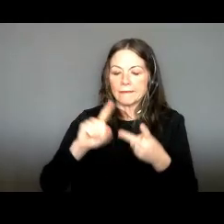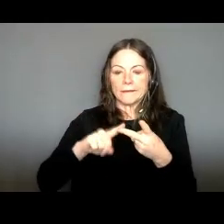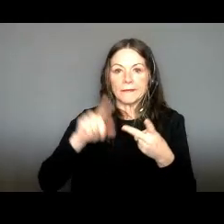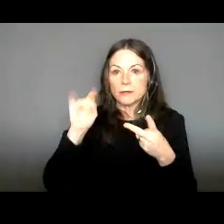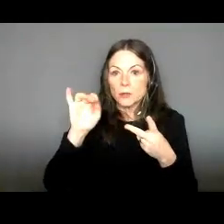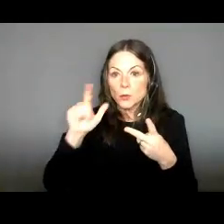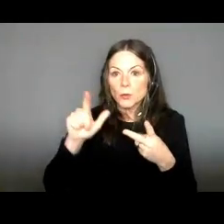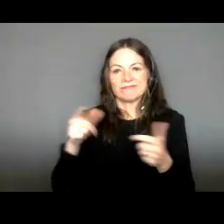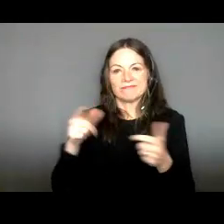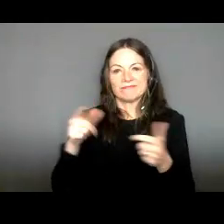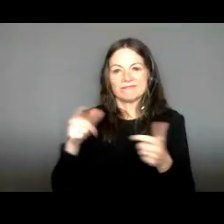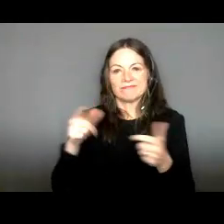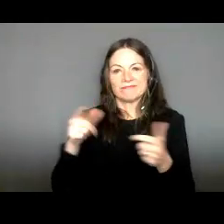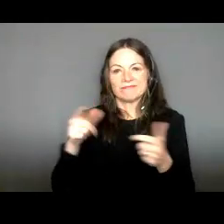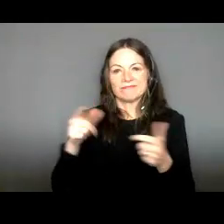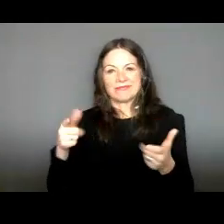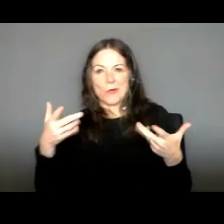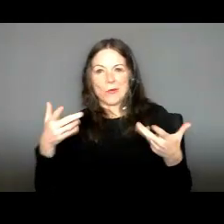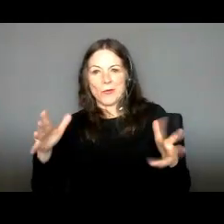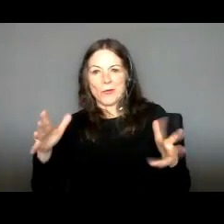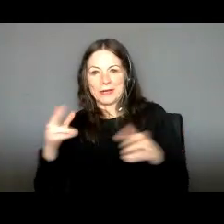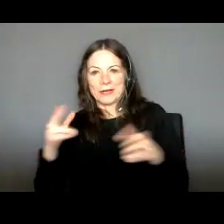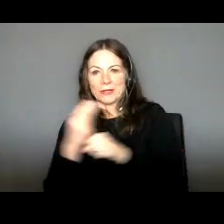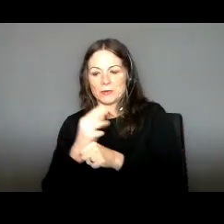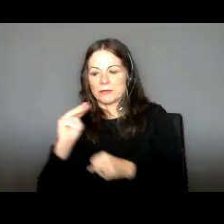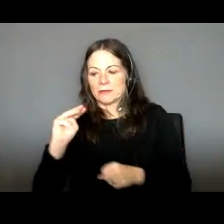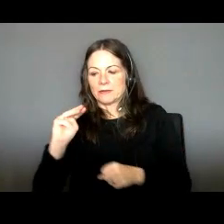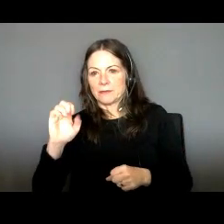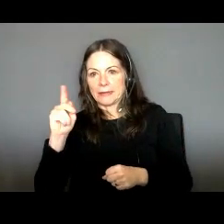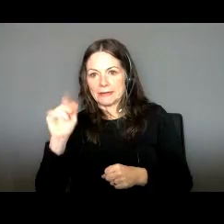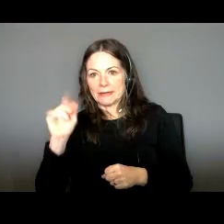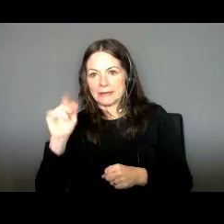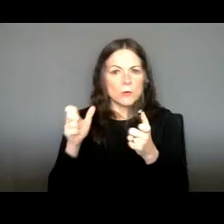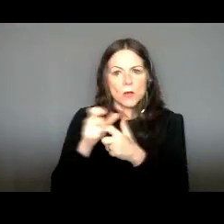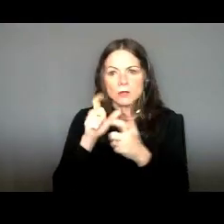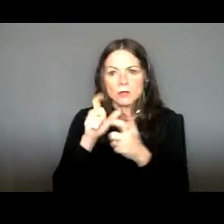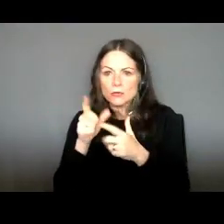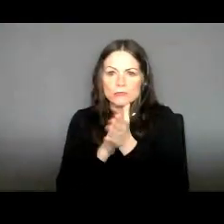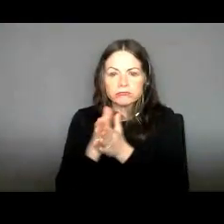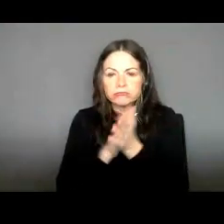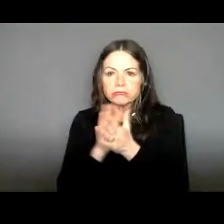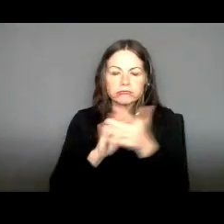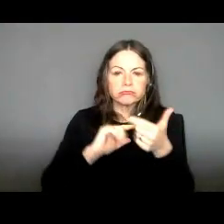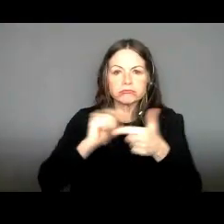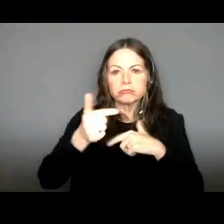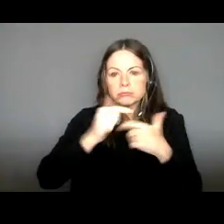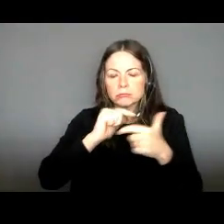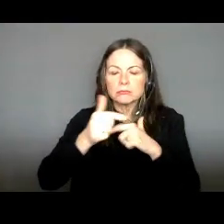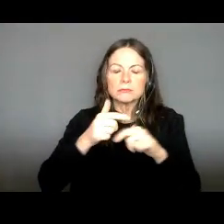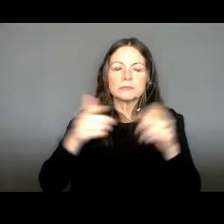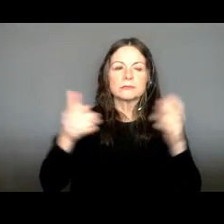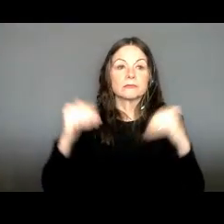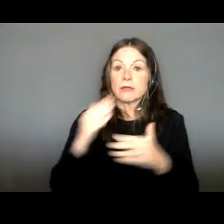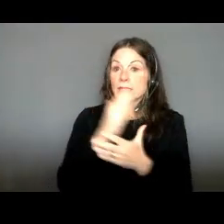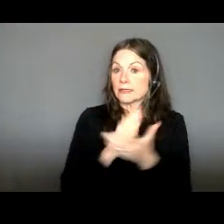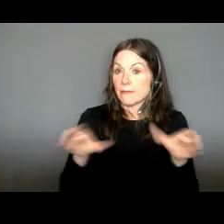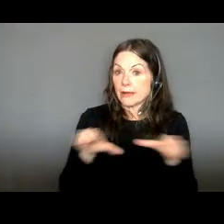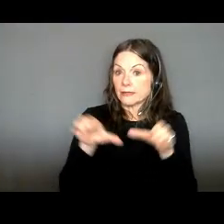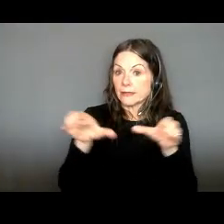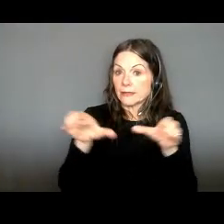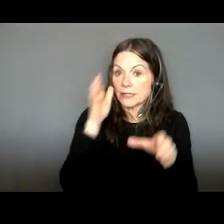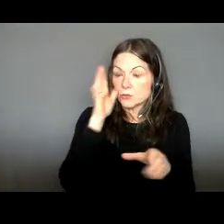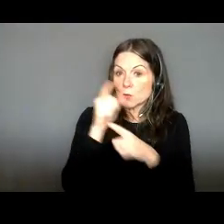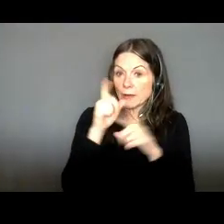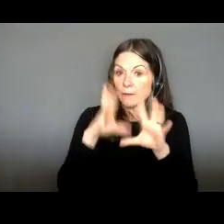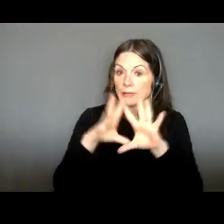and you've experienced Mentimeter already to give you a chance to engage with the content. Some of the activities will be completed together in our